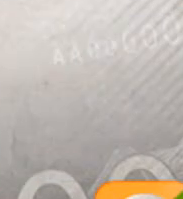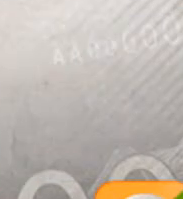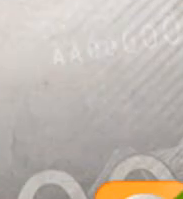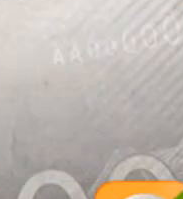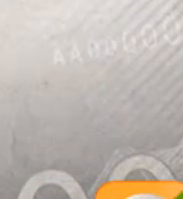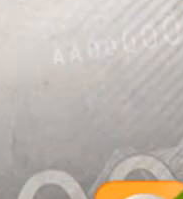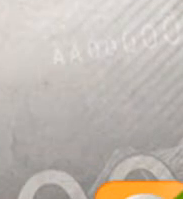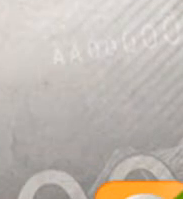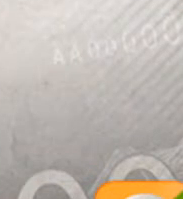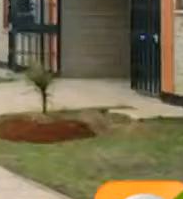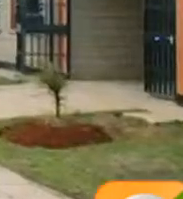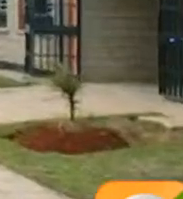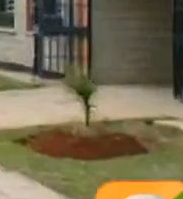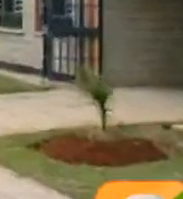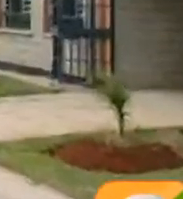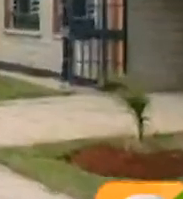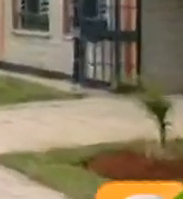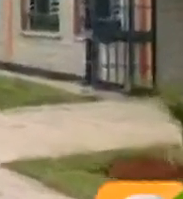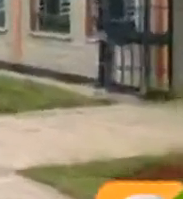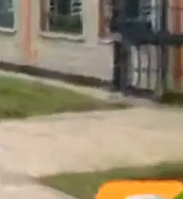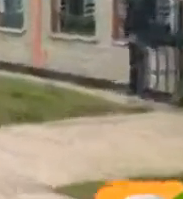for failure to register.